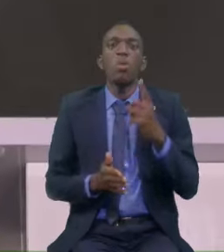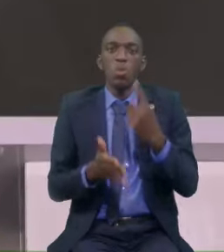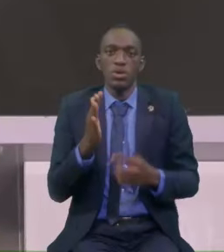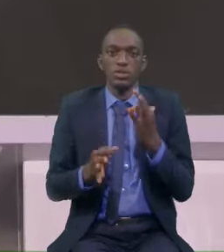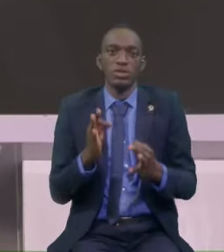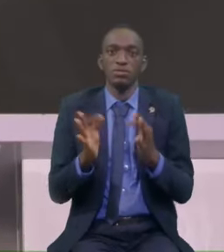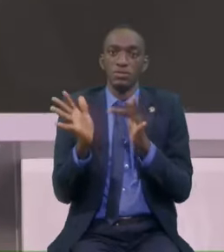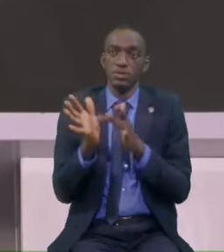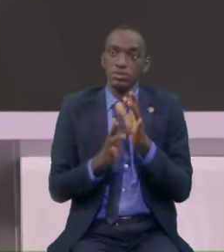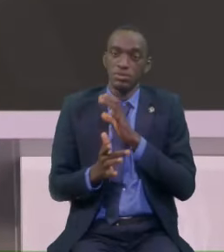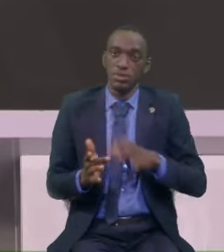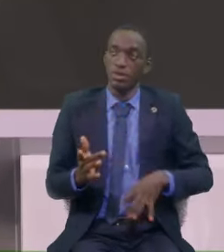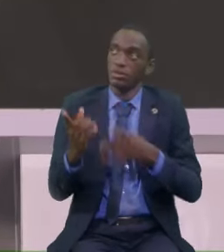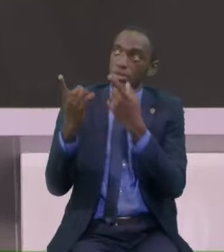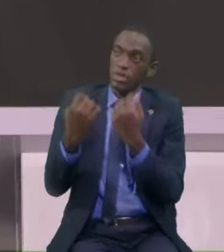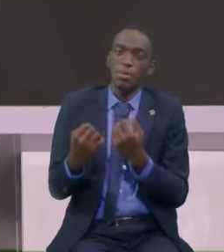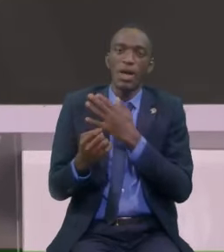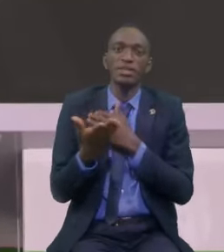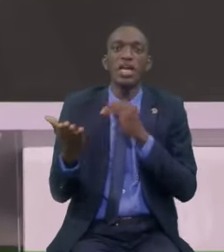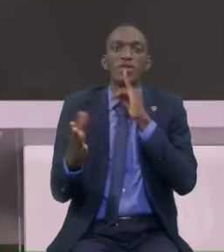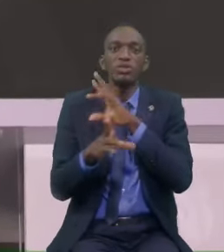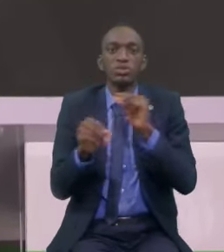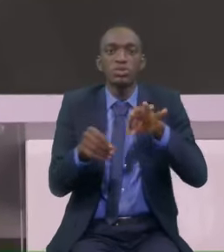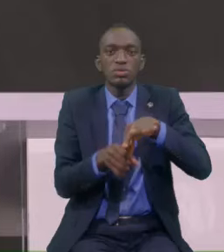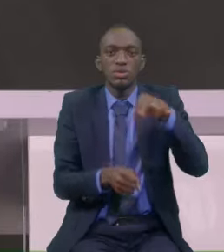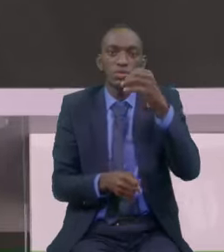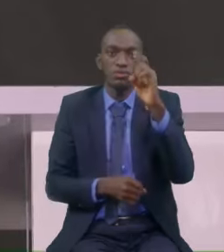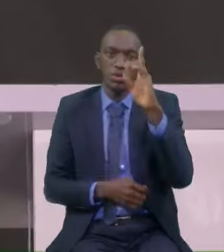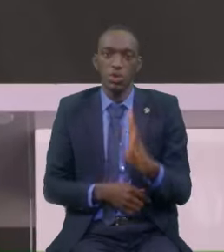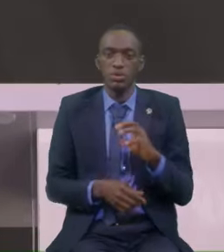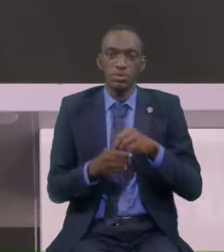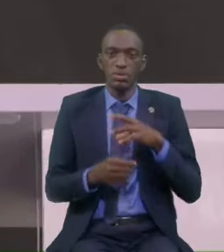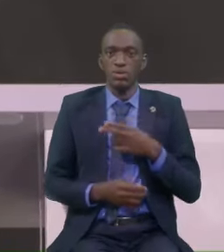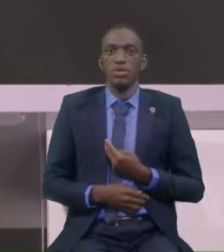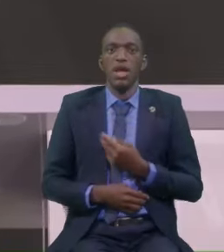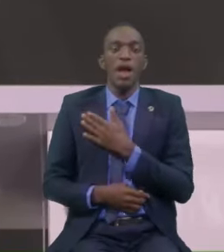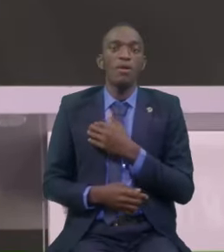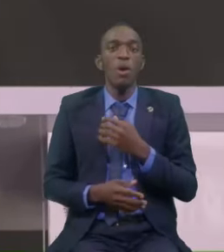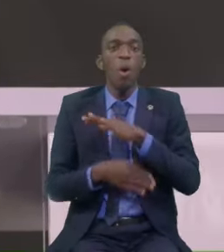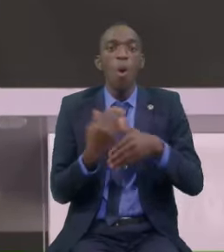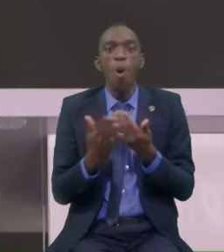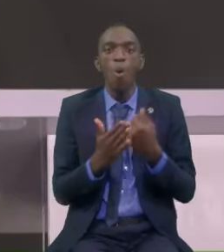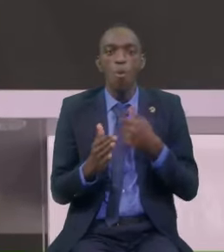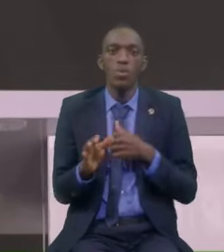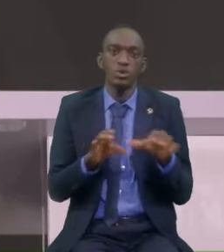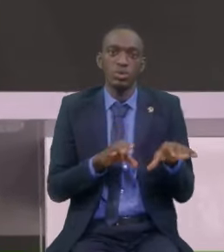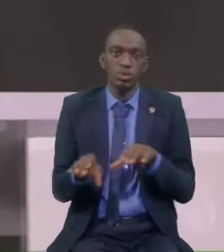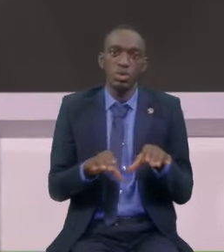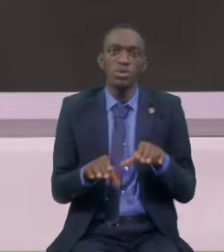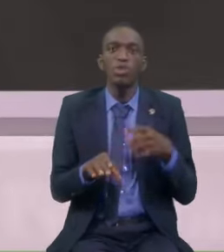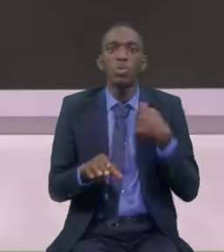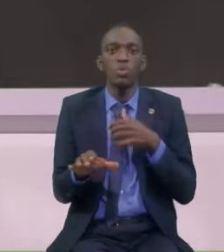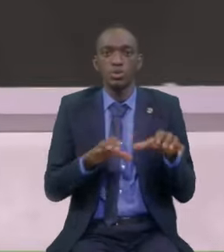spirit of God in us? And all we do by the energy of the flesh, by